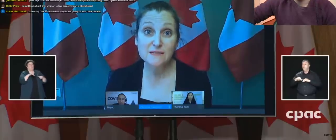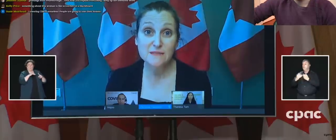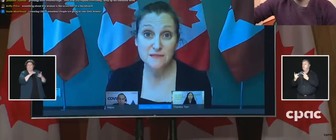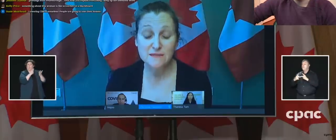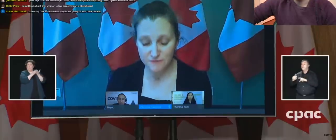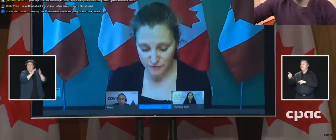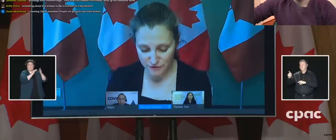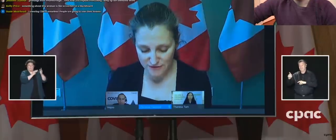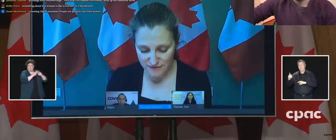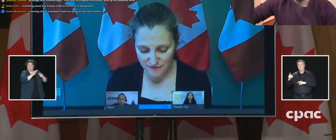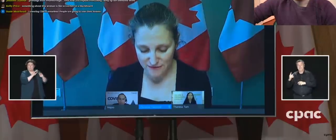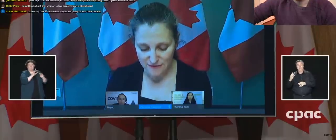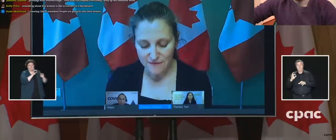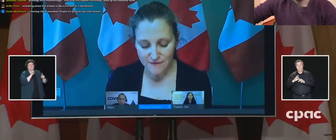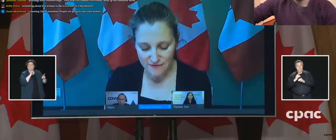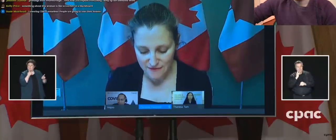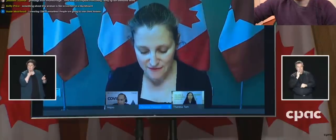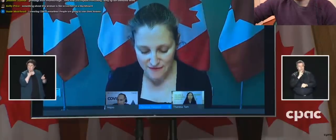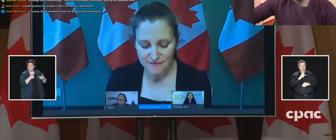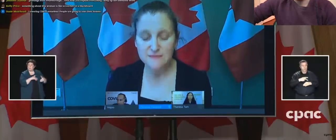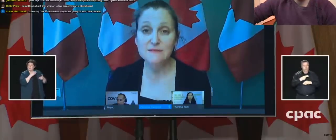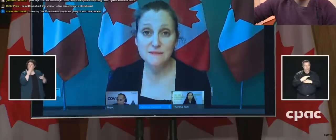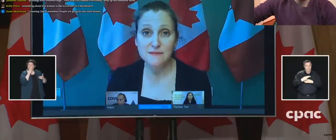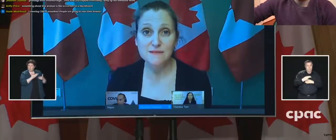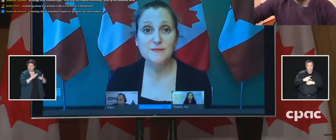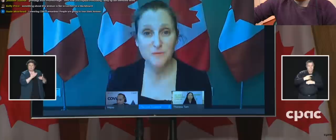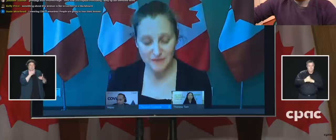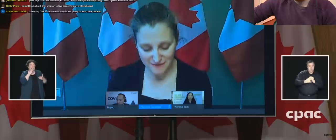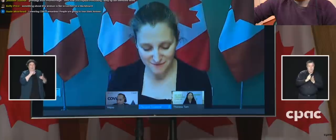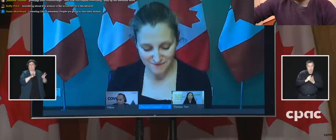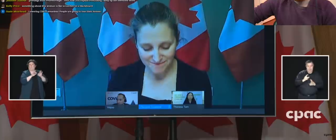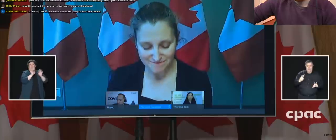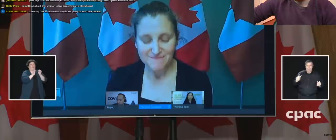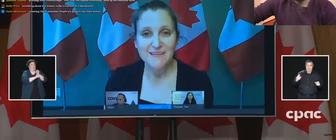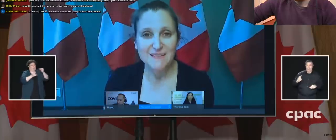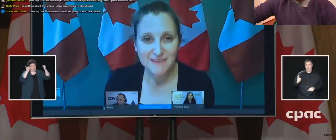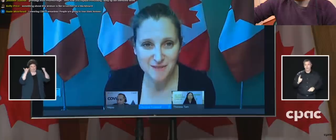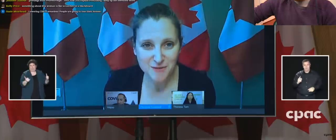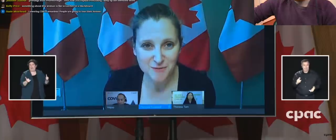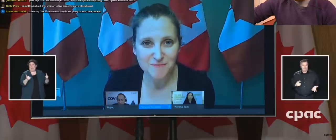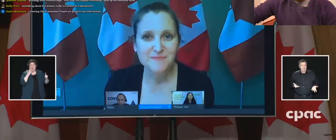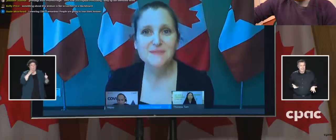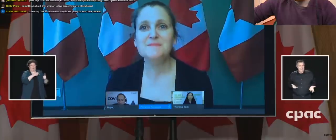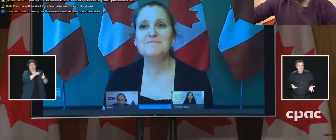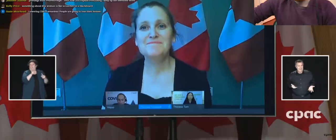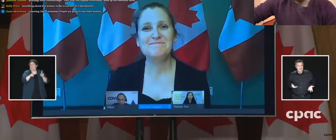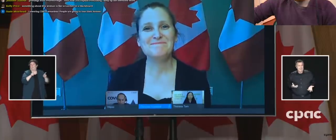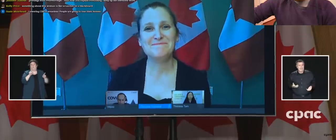and indeed the sense of urgency that Canadians need right now. Thank you.